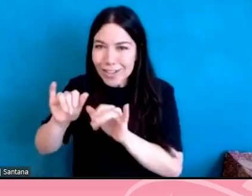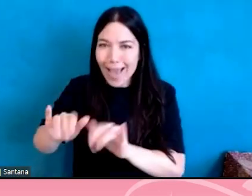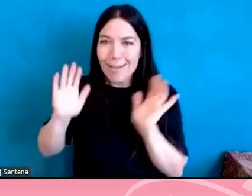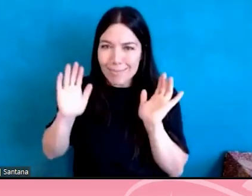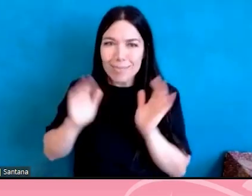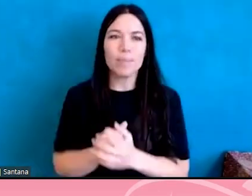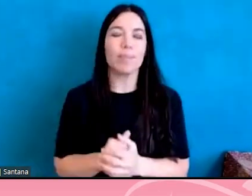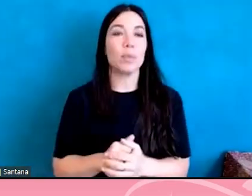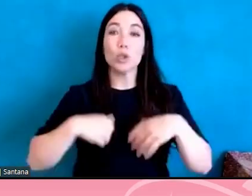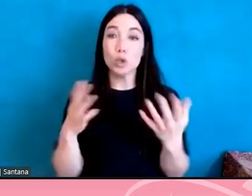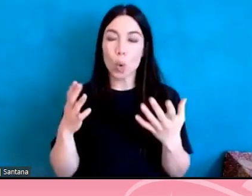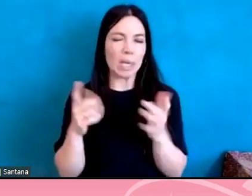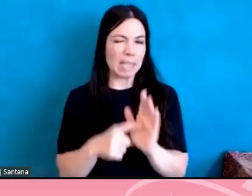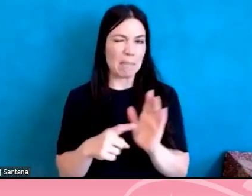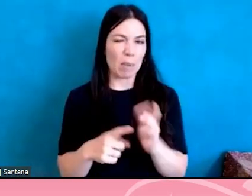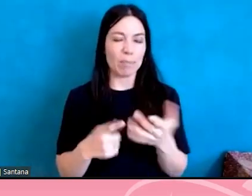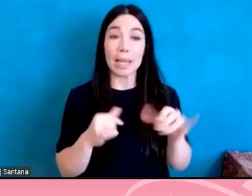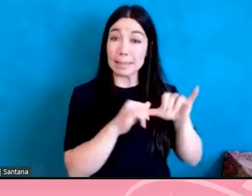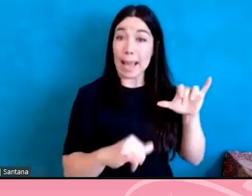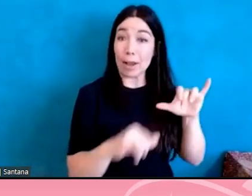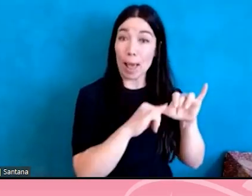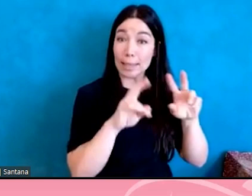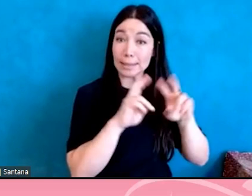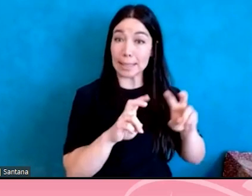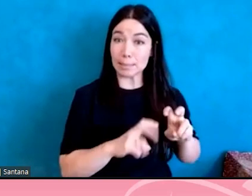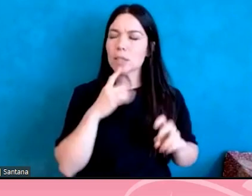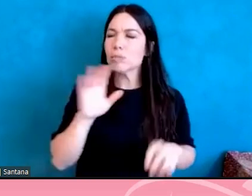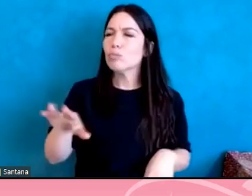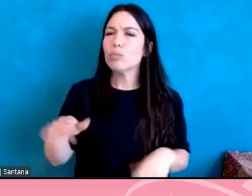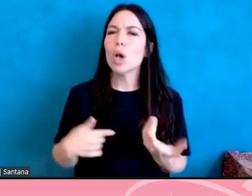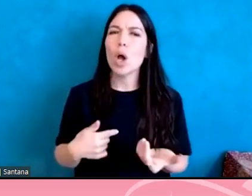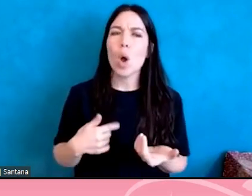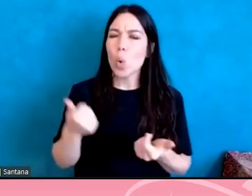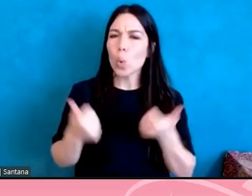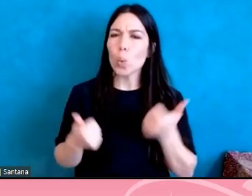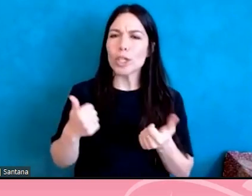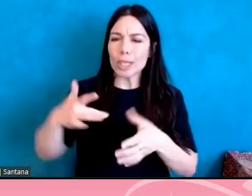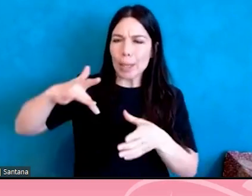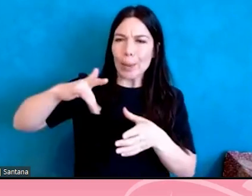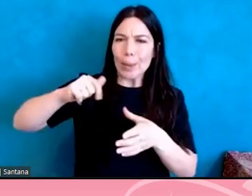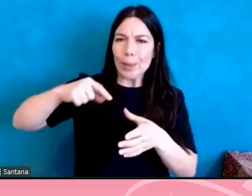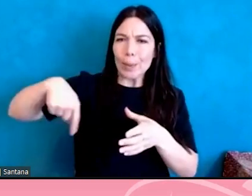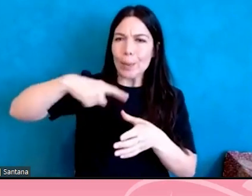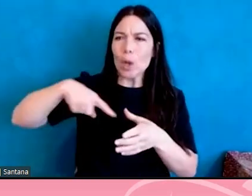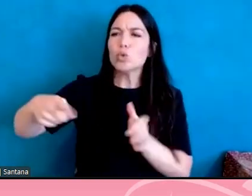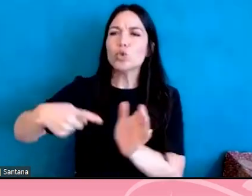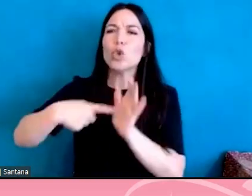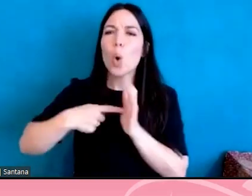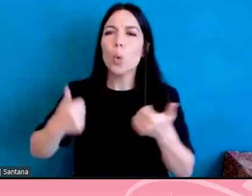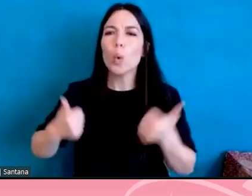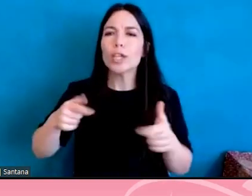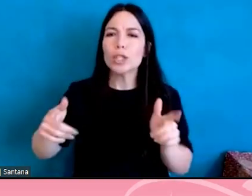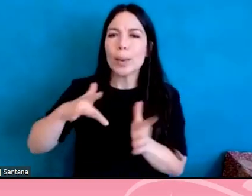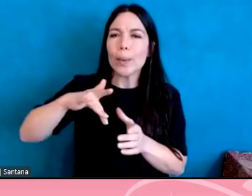standardized assessment says, show me the one that is empty, the language form as well